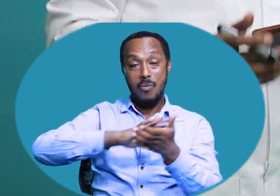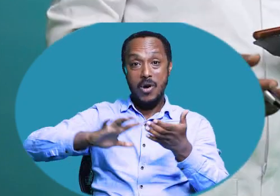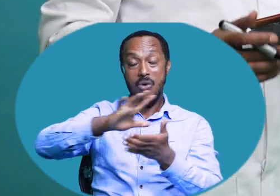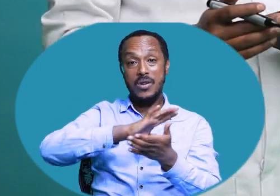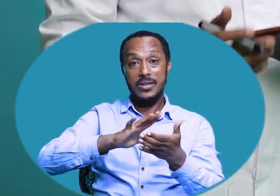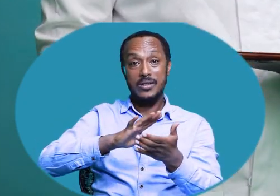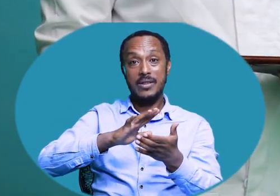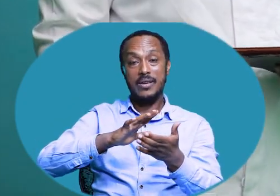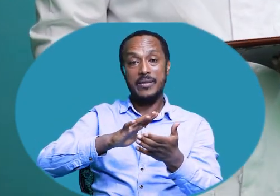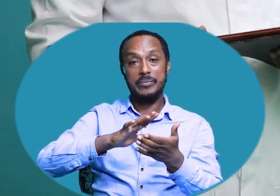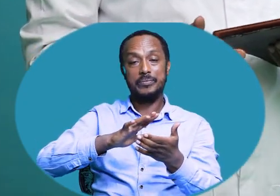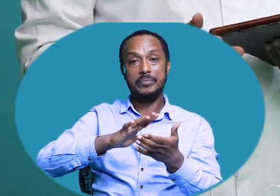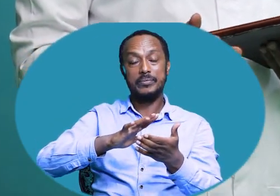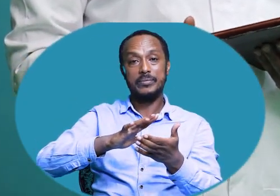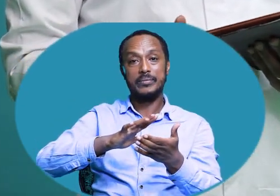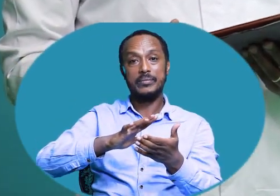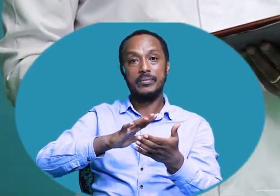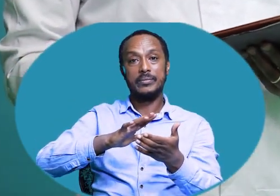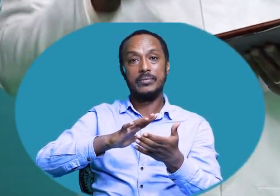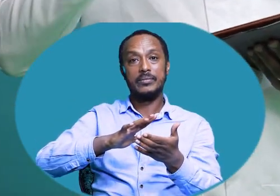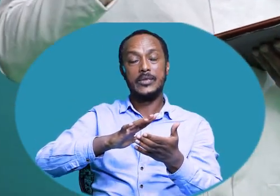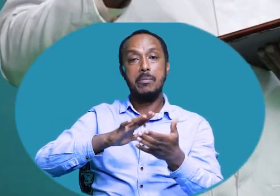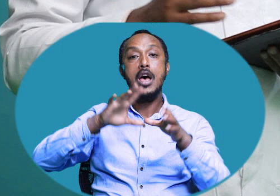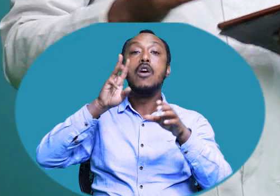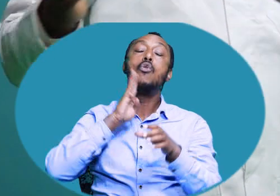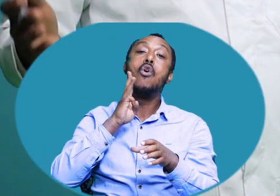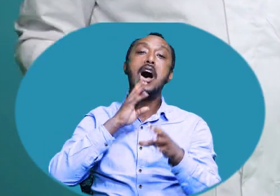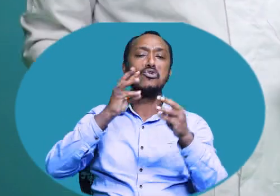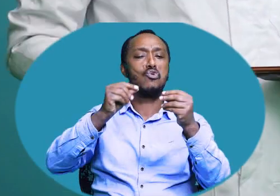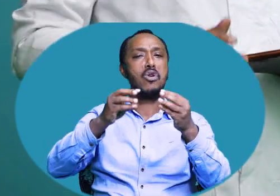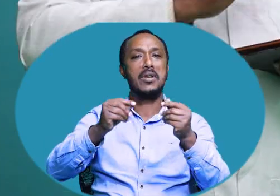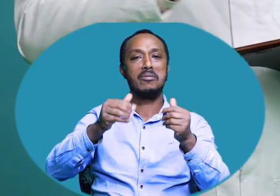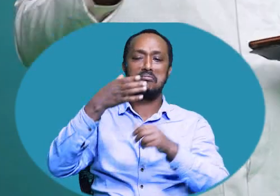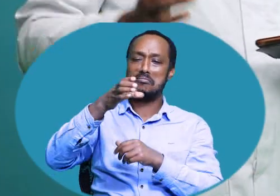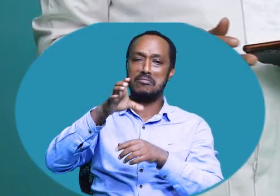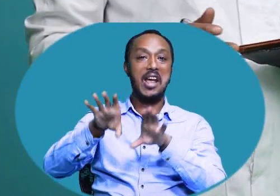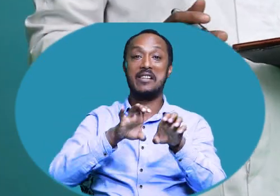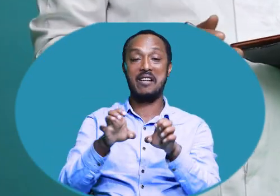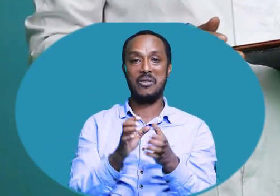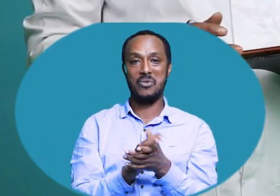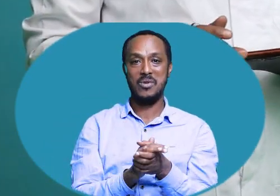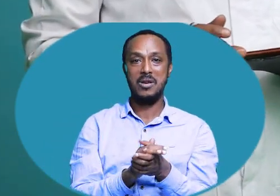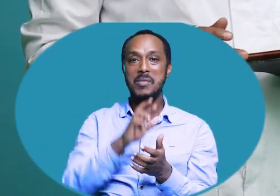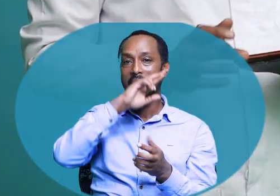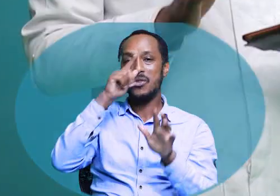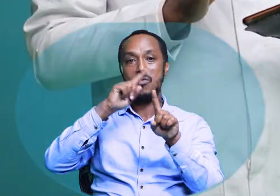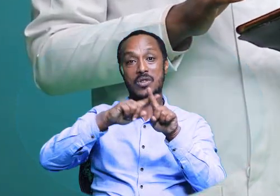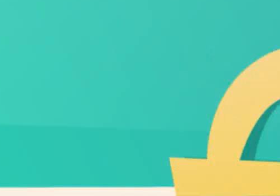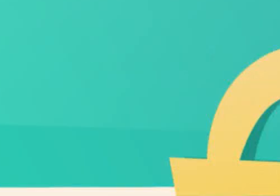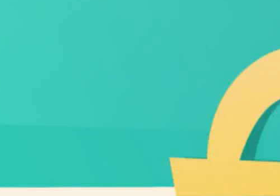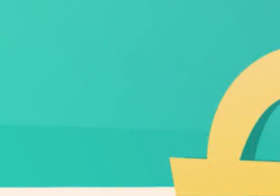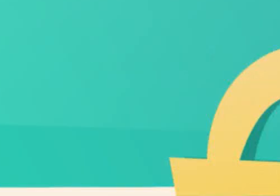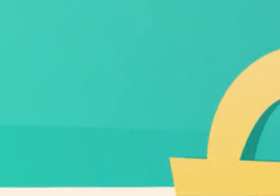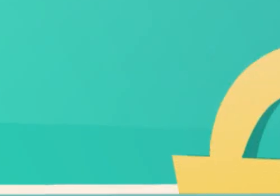very resistant to heat, but easily broken by water, easily soluble by water. Most of ionic compounds are soluble in water.